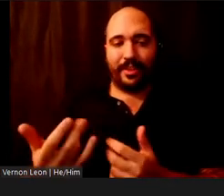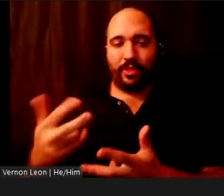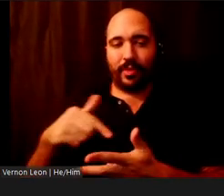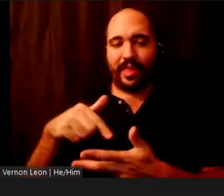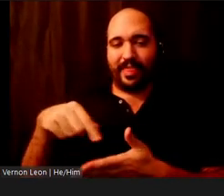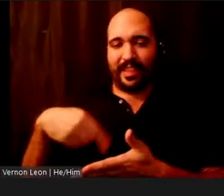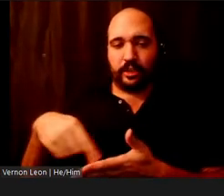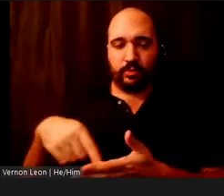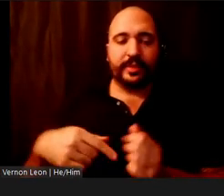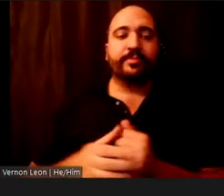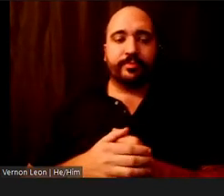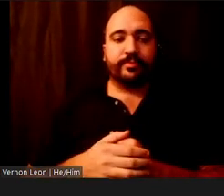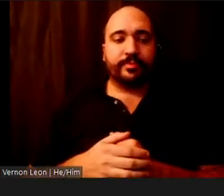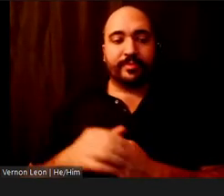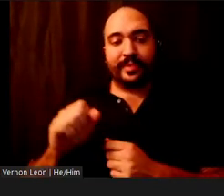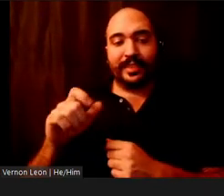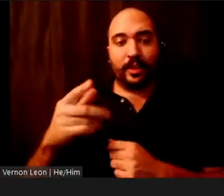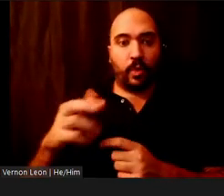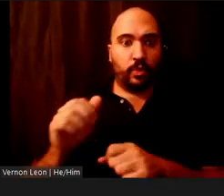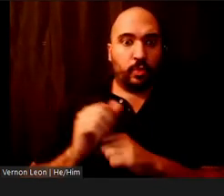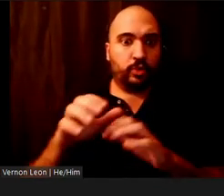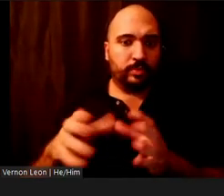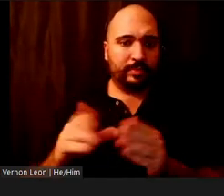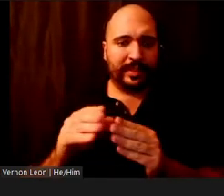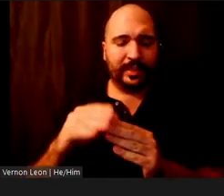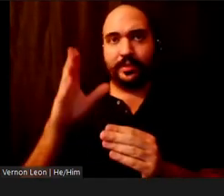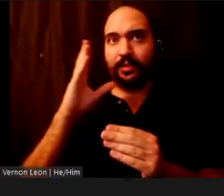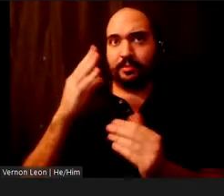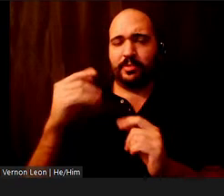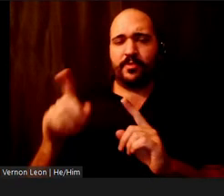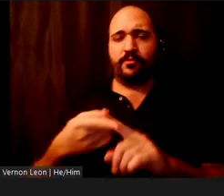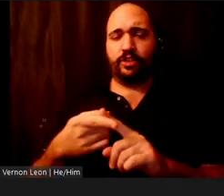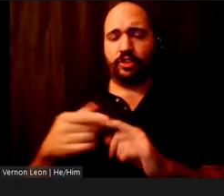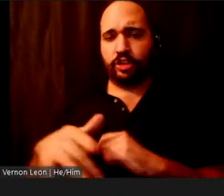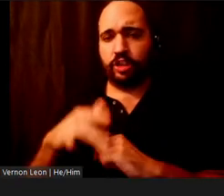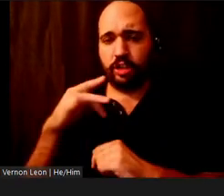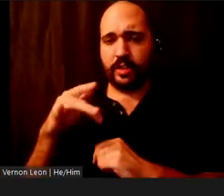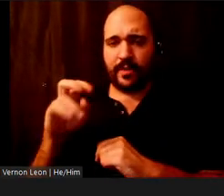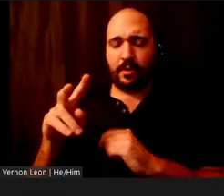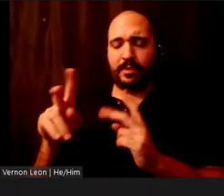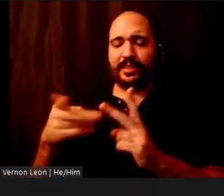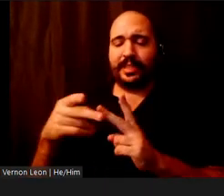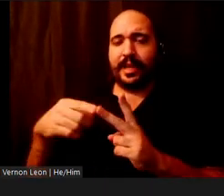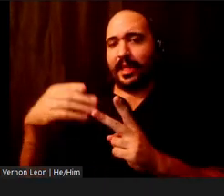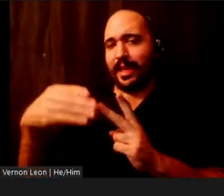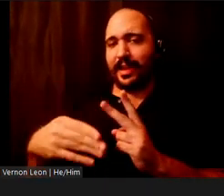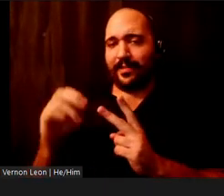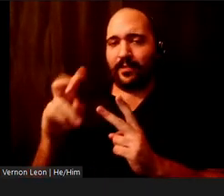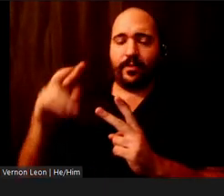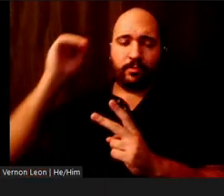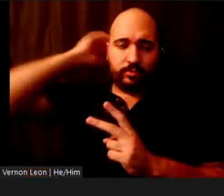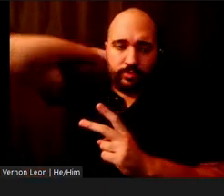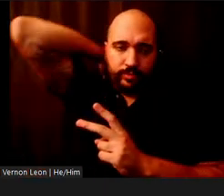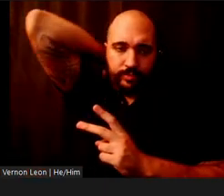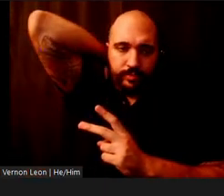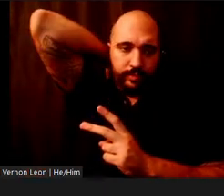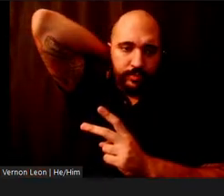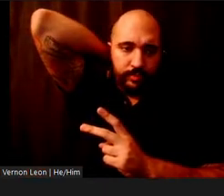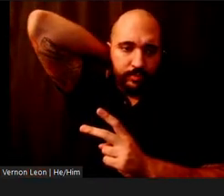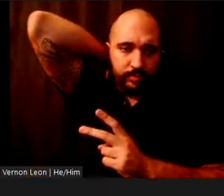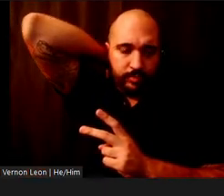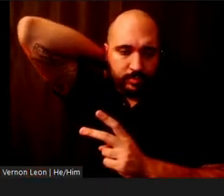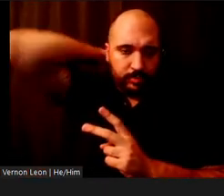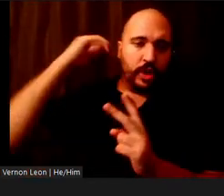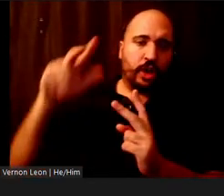In terms of stakeholder working group meetings, we expect the first one in early November, the second one in late November, and then a third one in